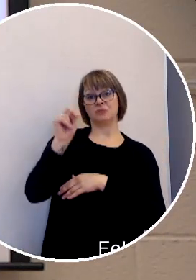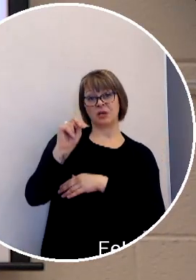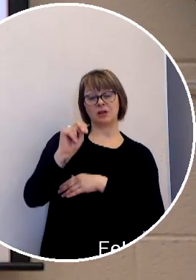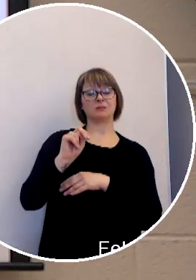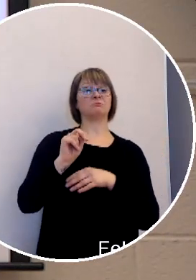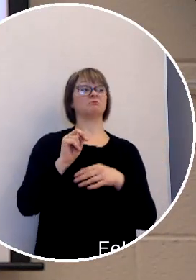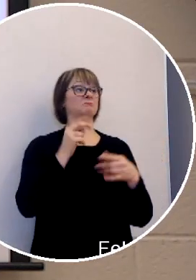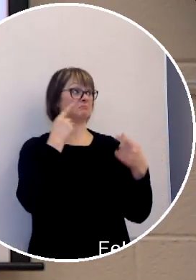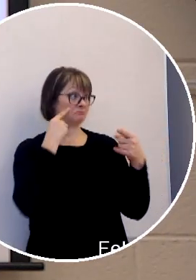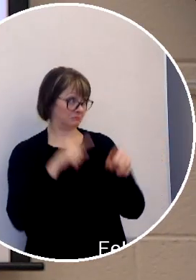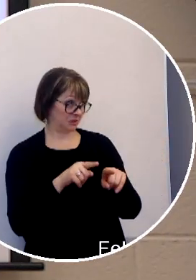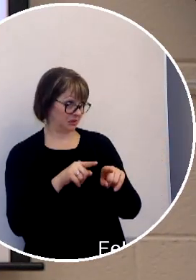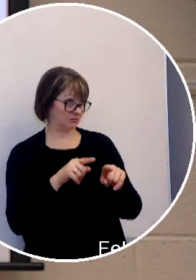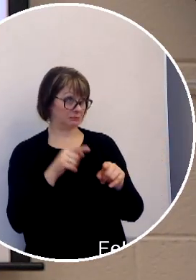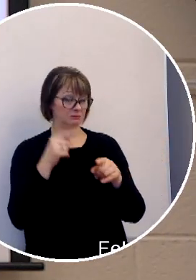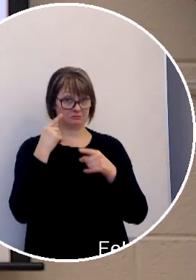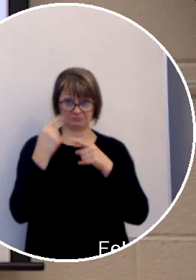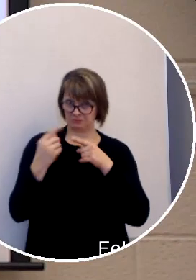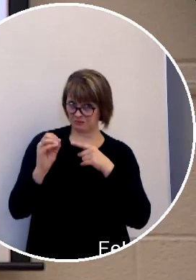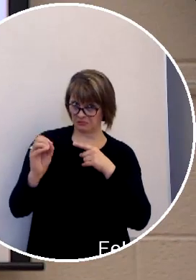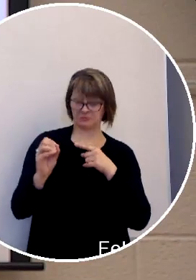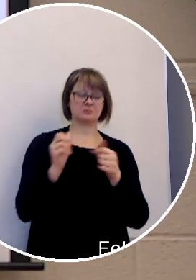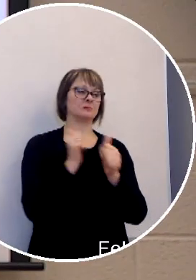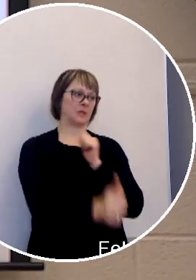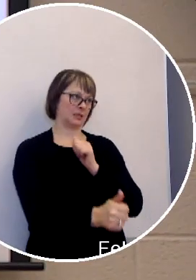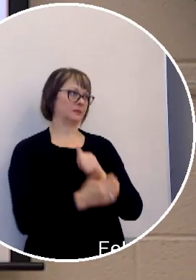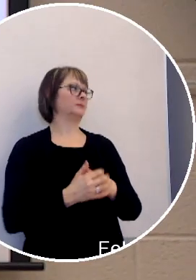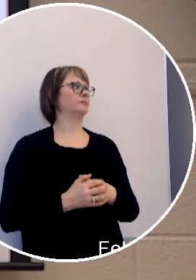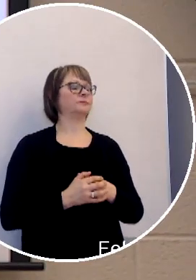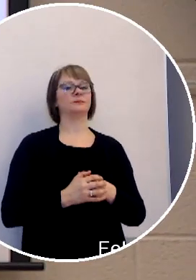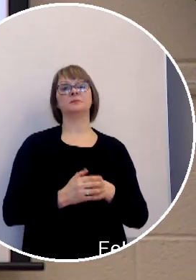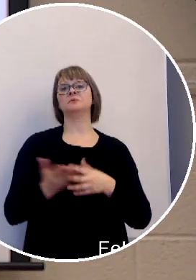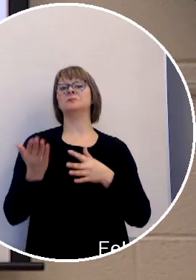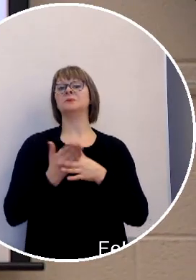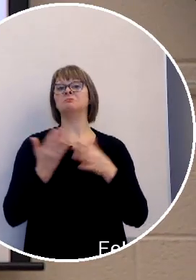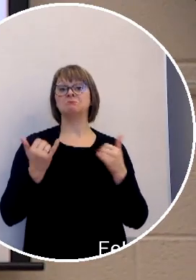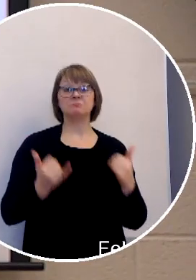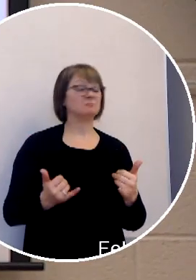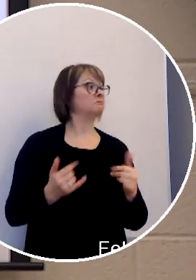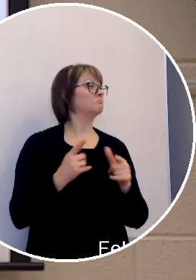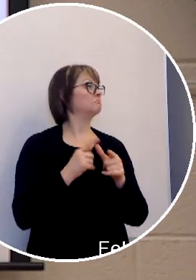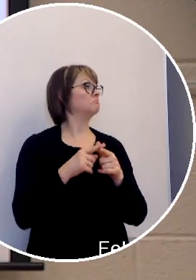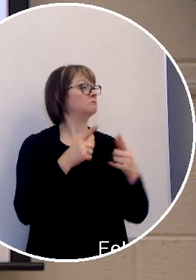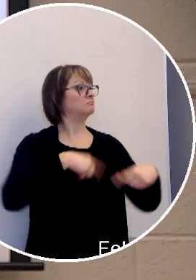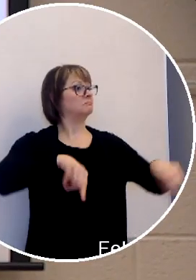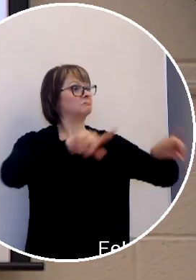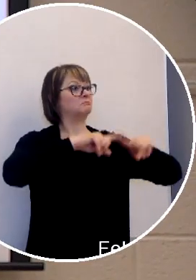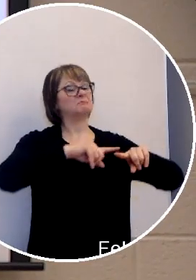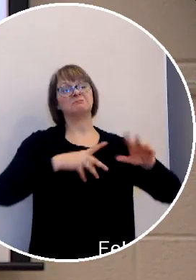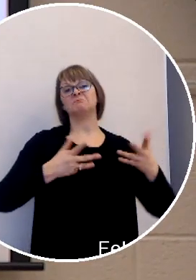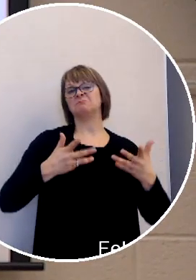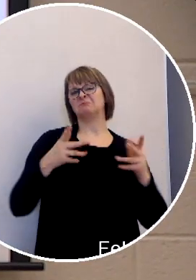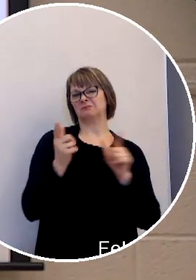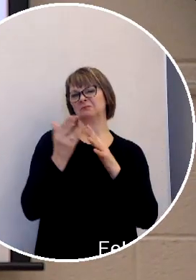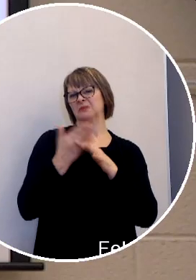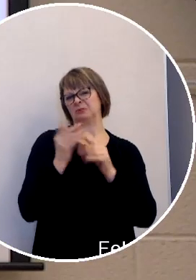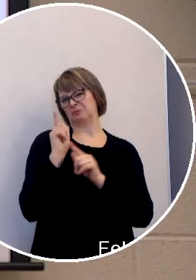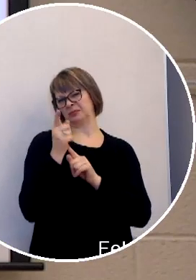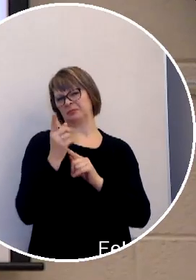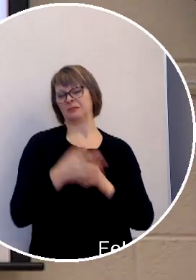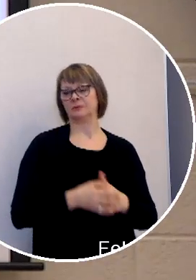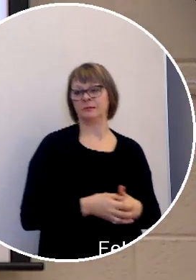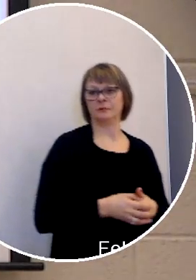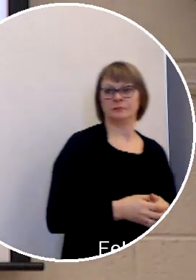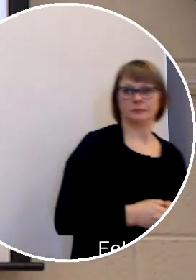favor? Aye. Those against? Motion carries. We're going to take a quick break while we allow everything to flow over. Thank you very much.